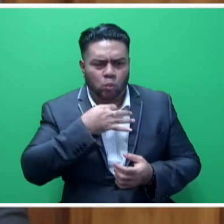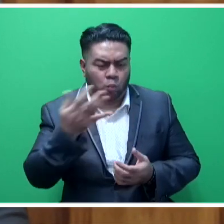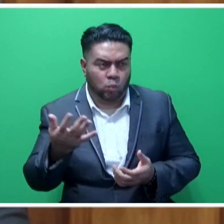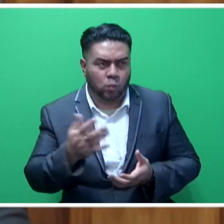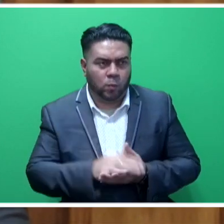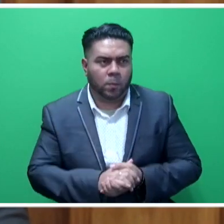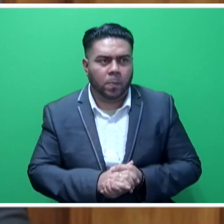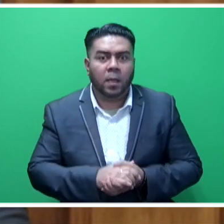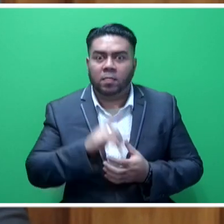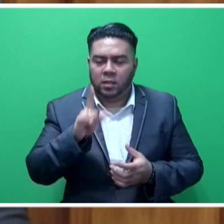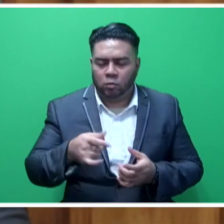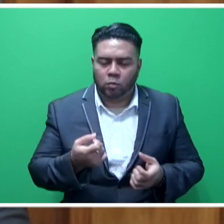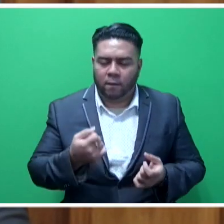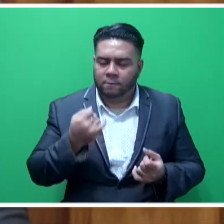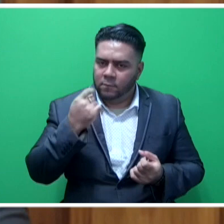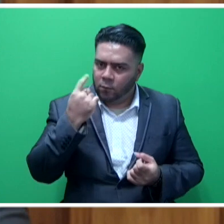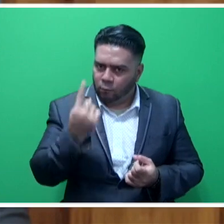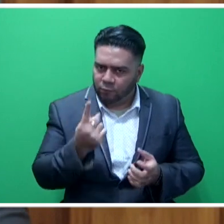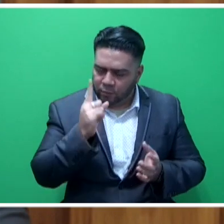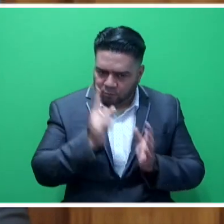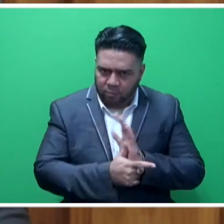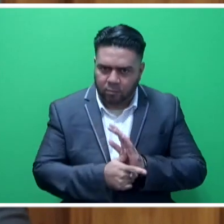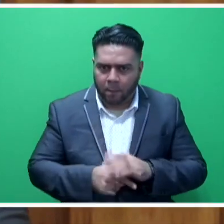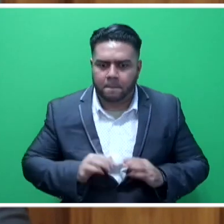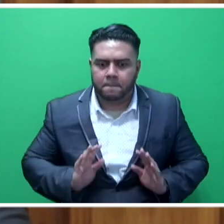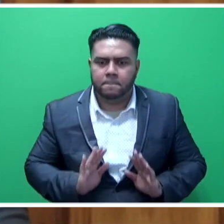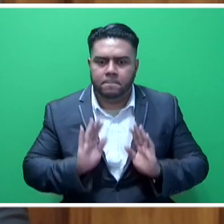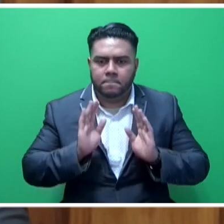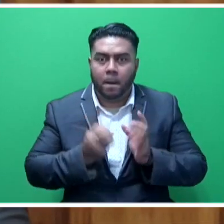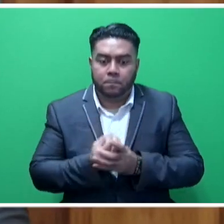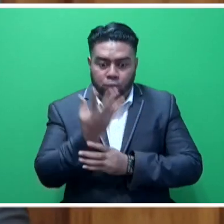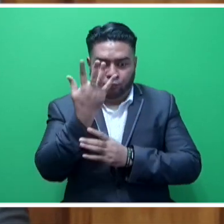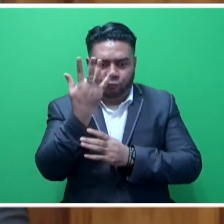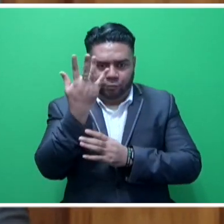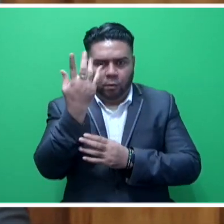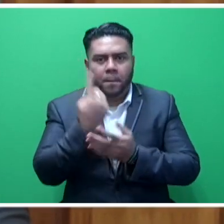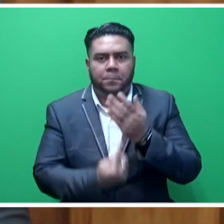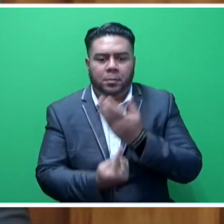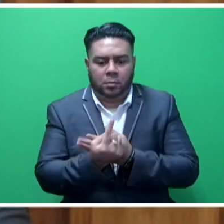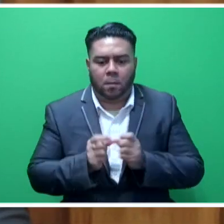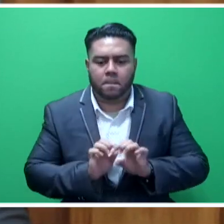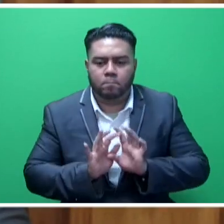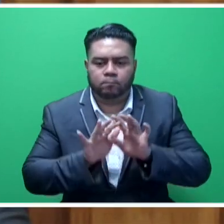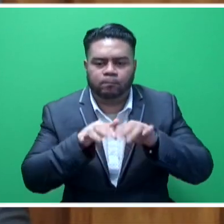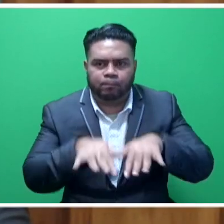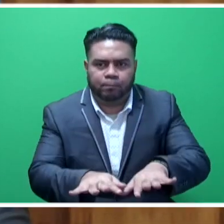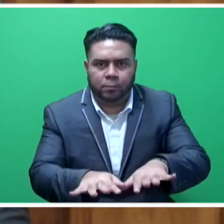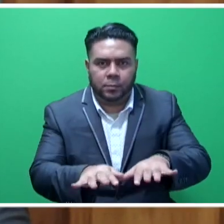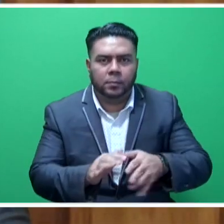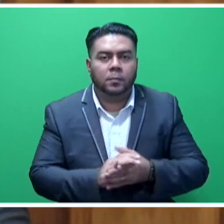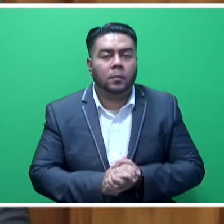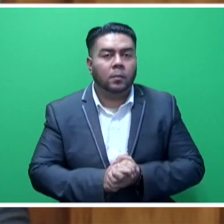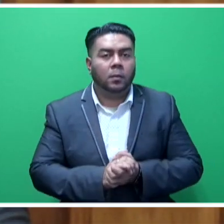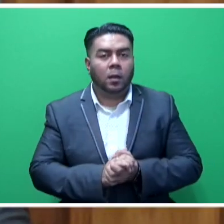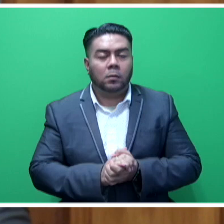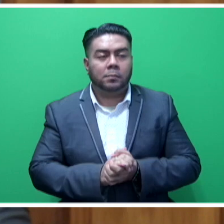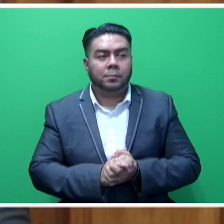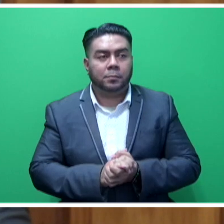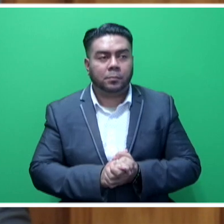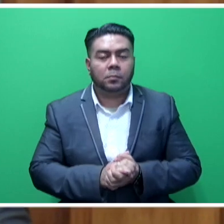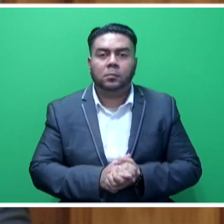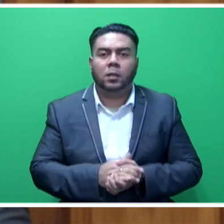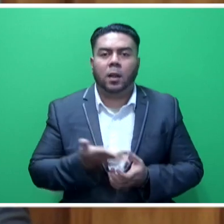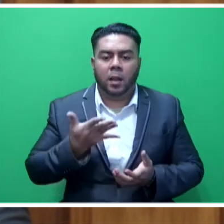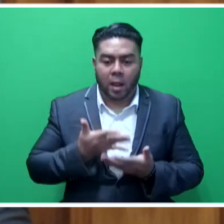one was a very rare incident. But now the whole system, the experts, the Pacific Tsunami Warning Center, are looking at bringing in those